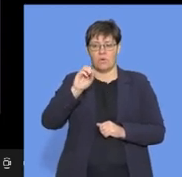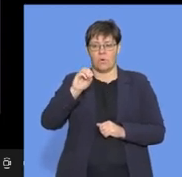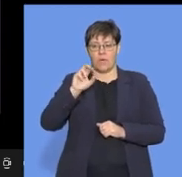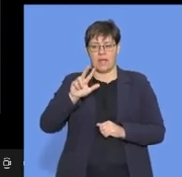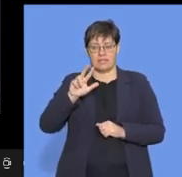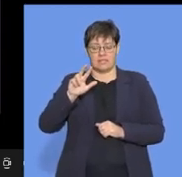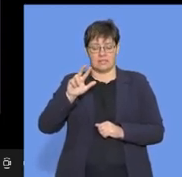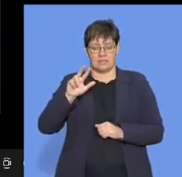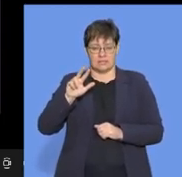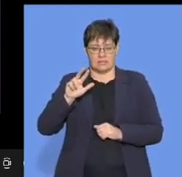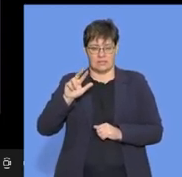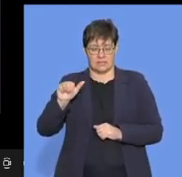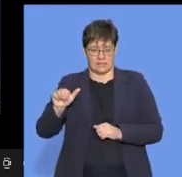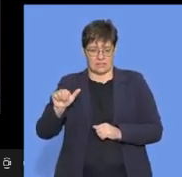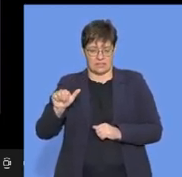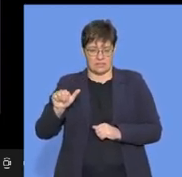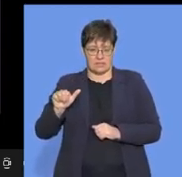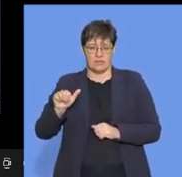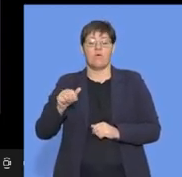And so we have an answer of